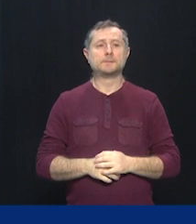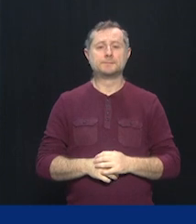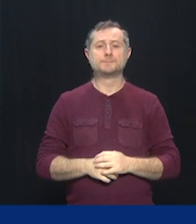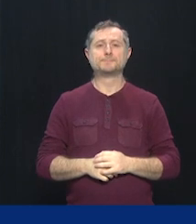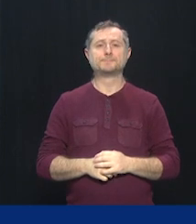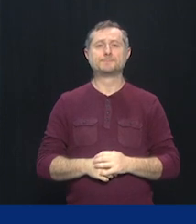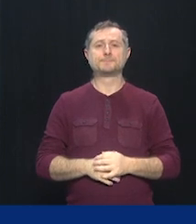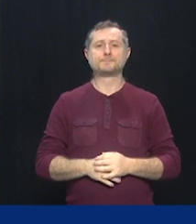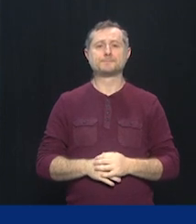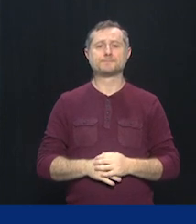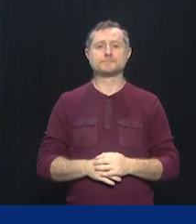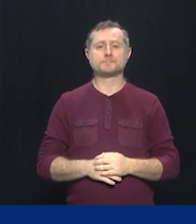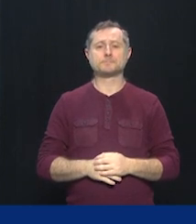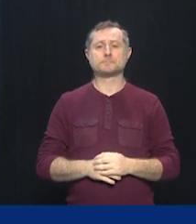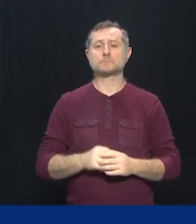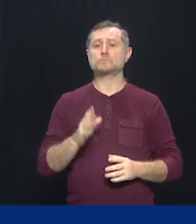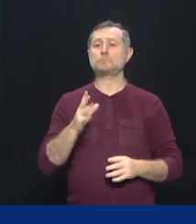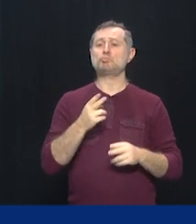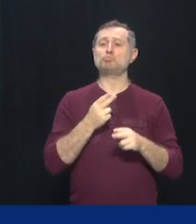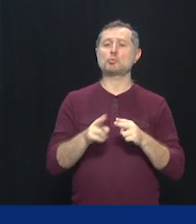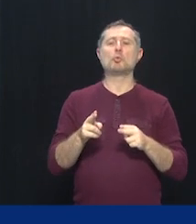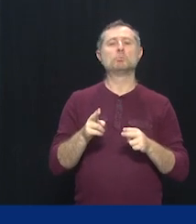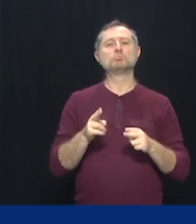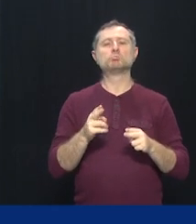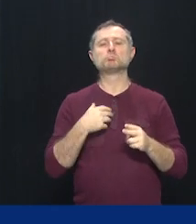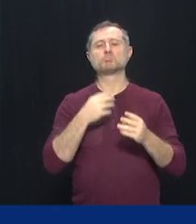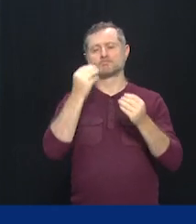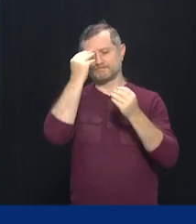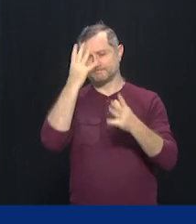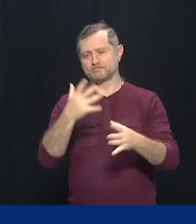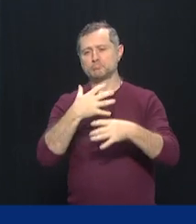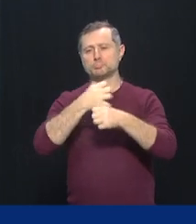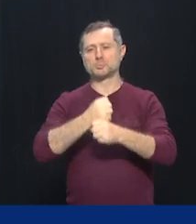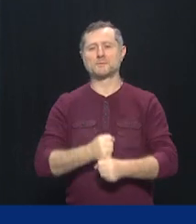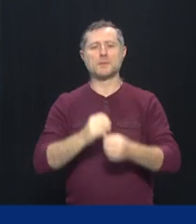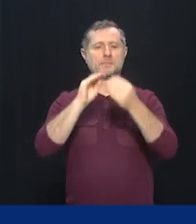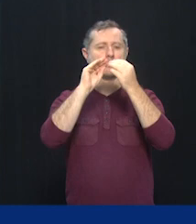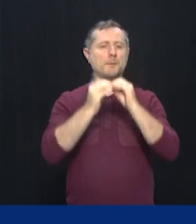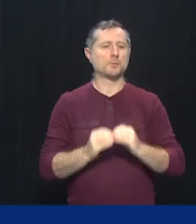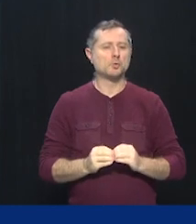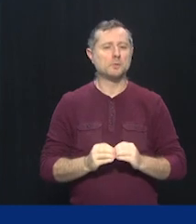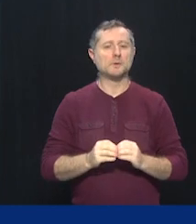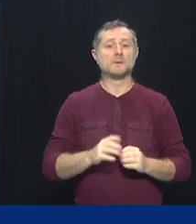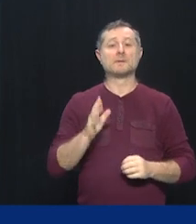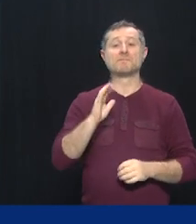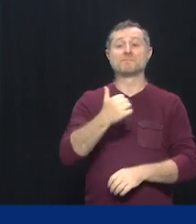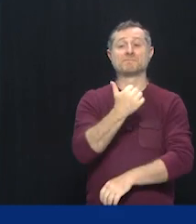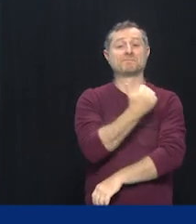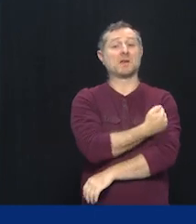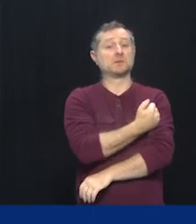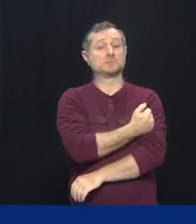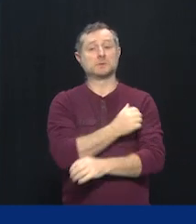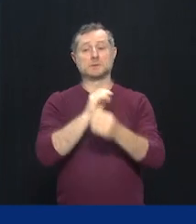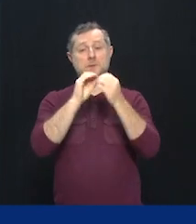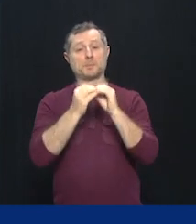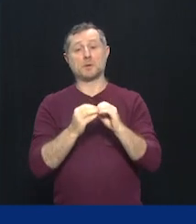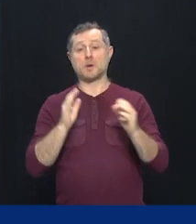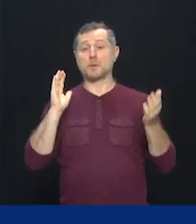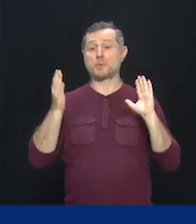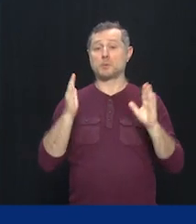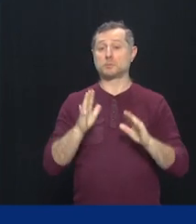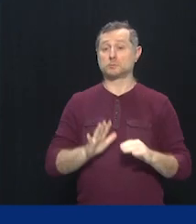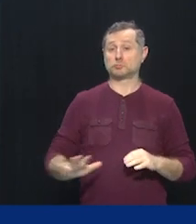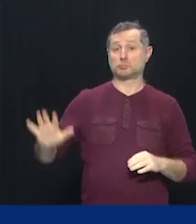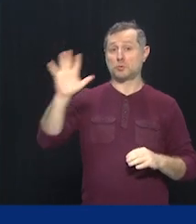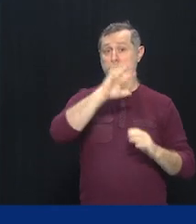And let me give a quick assessment of where we are by the numbers. Our vaccination rate, if you look at across the nation, it's good, but we